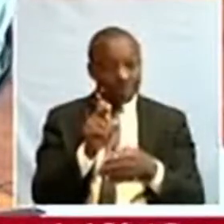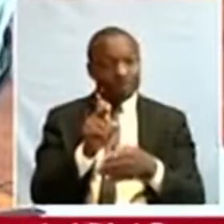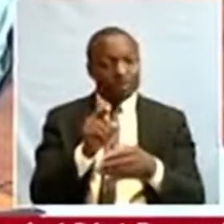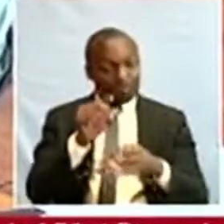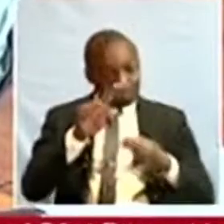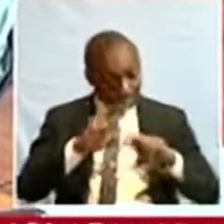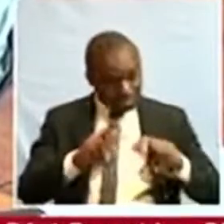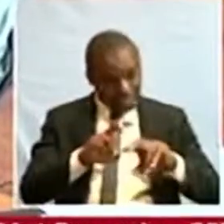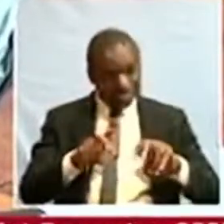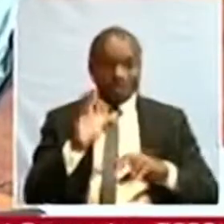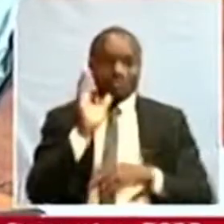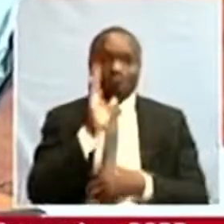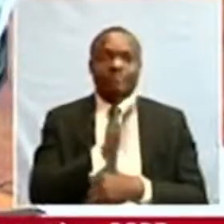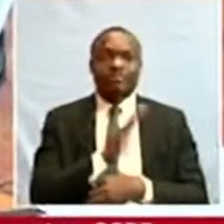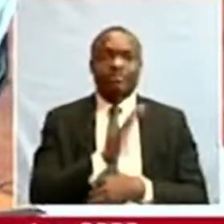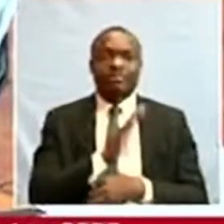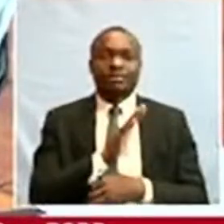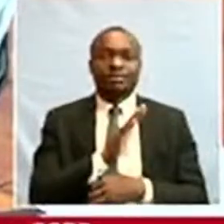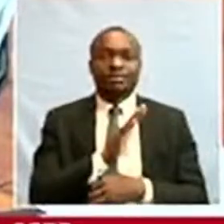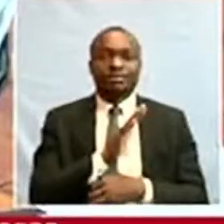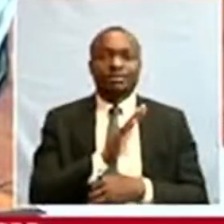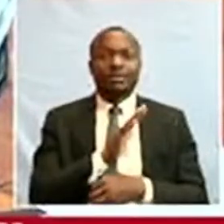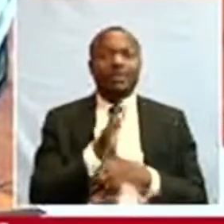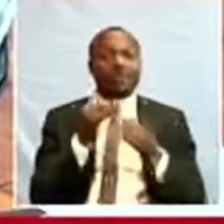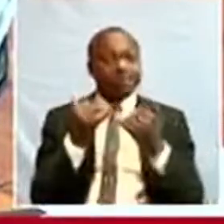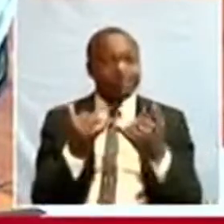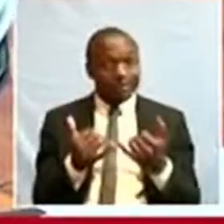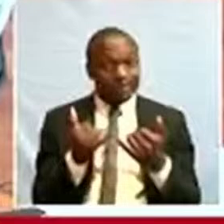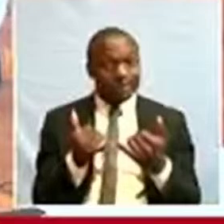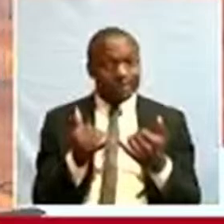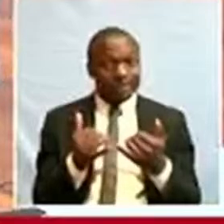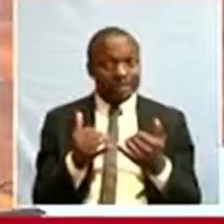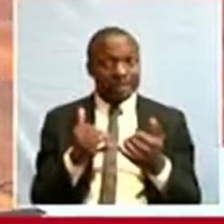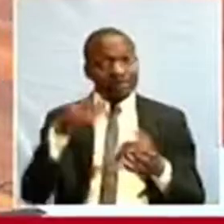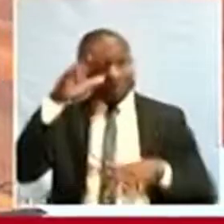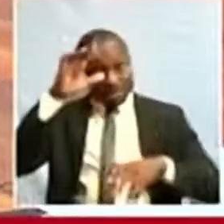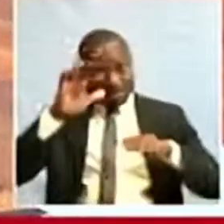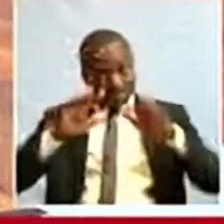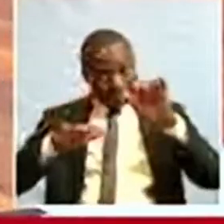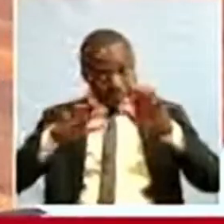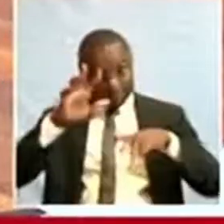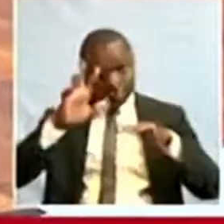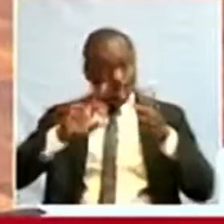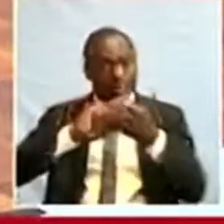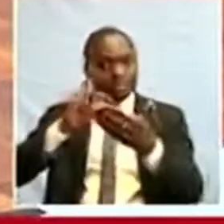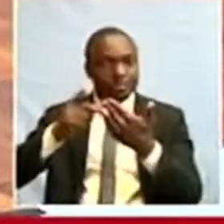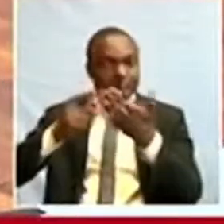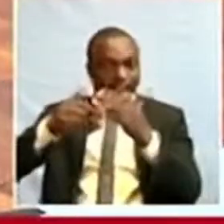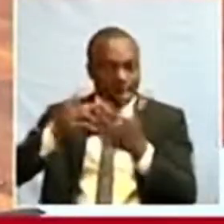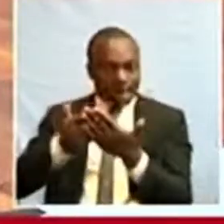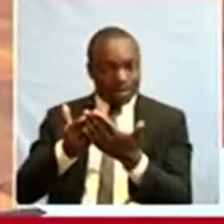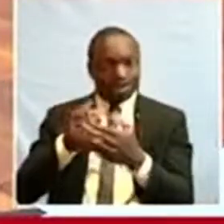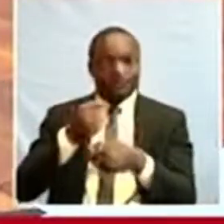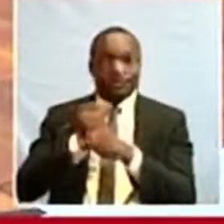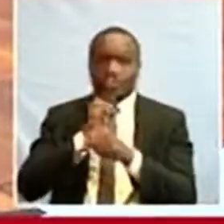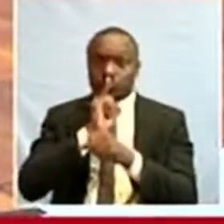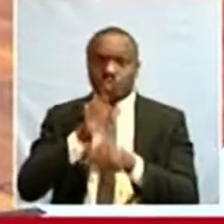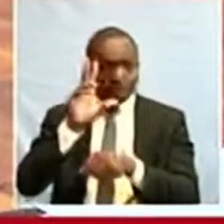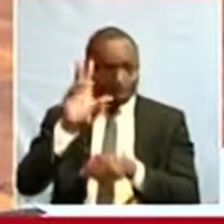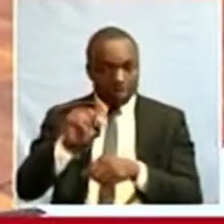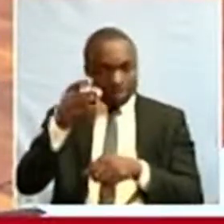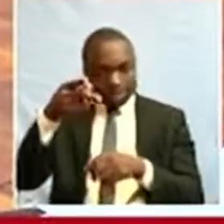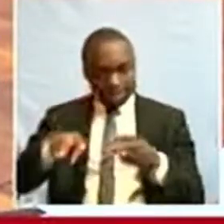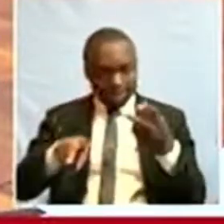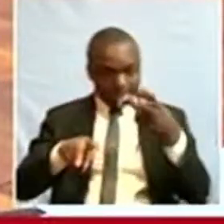wetland distribution of these inputs. Now the rain fed. How are you ensuring that there's no